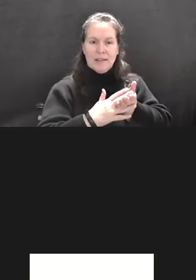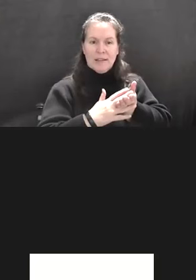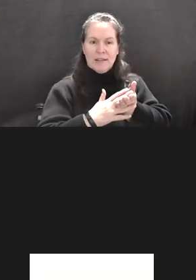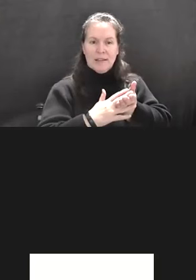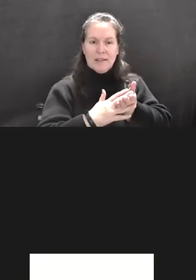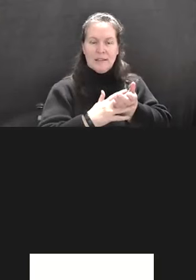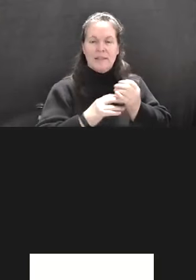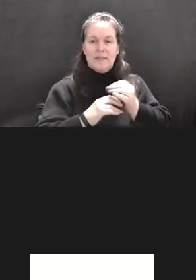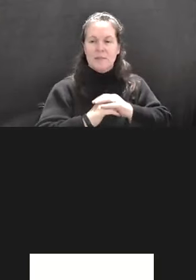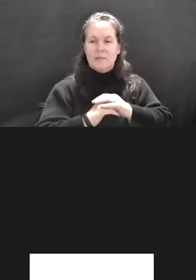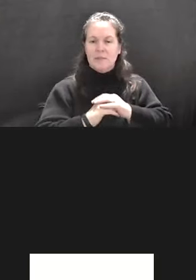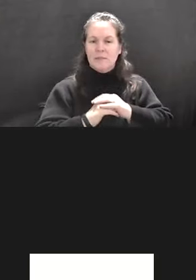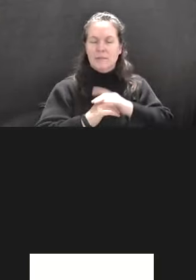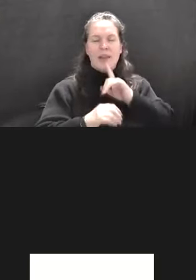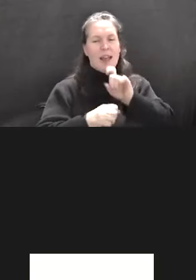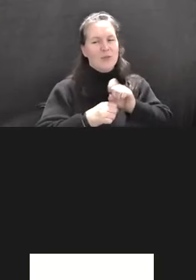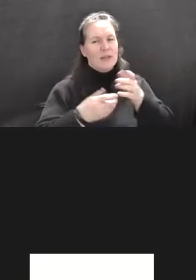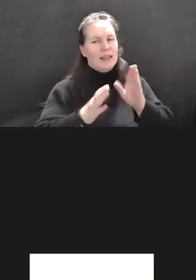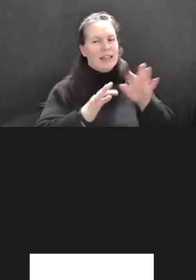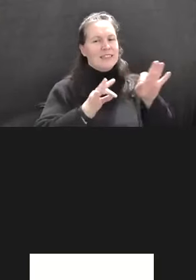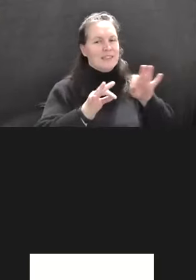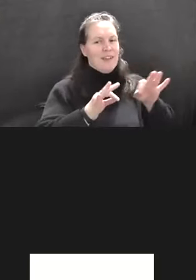or actually let's define,